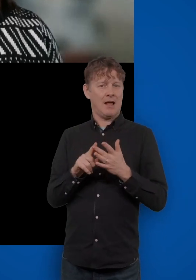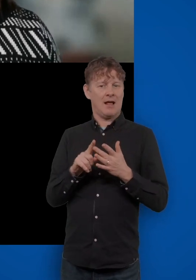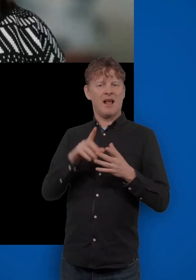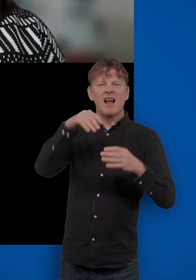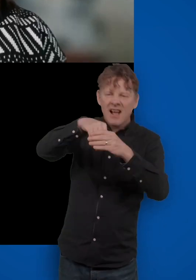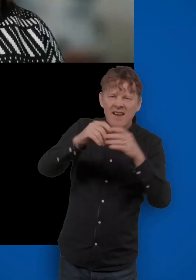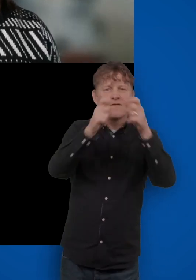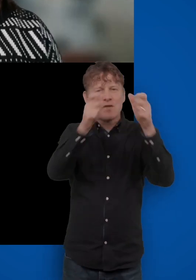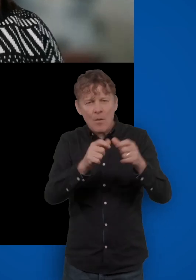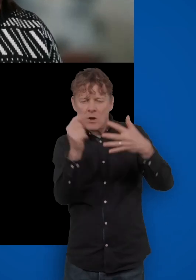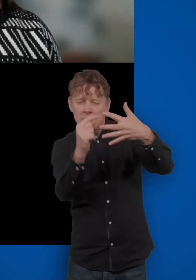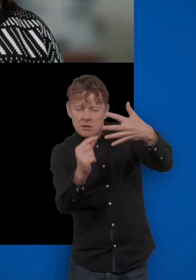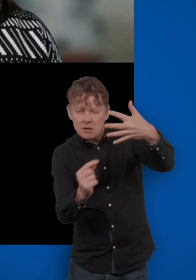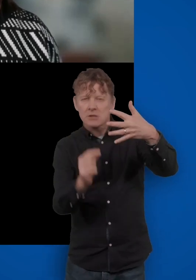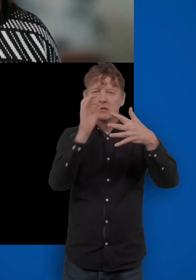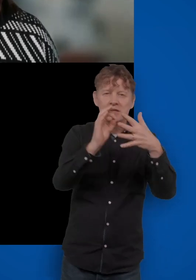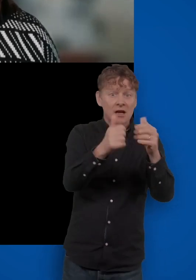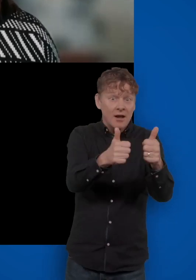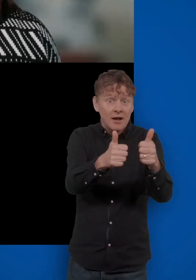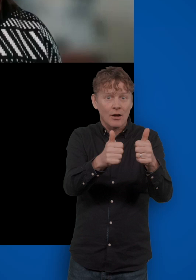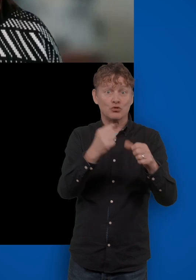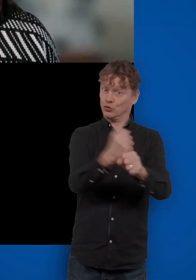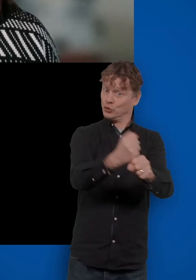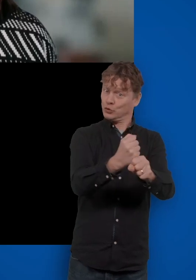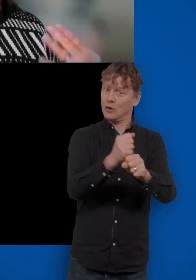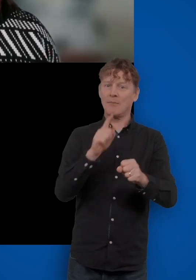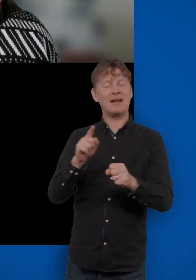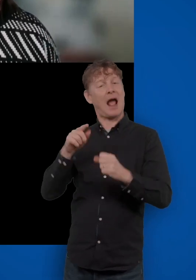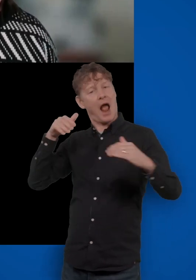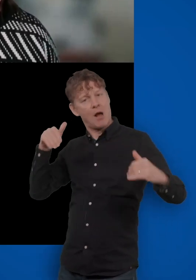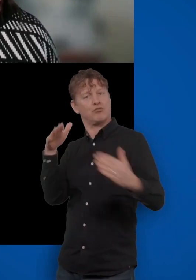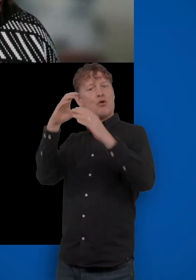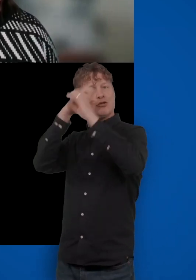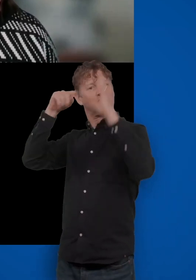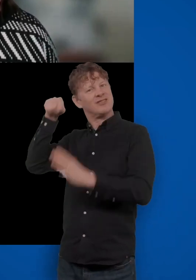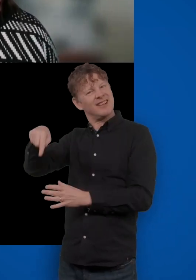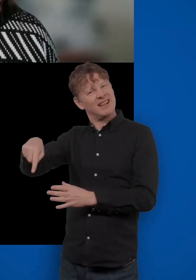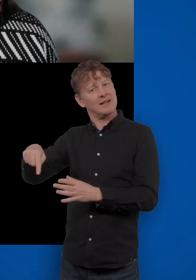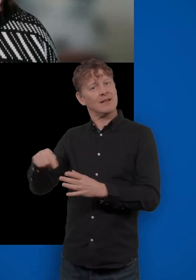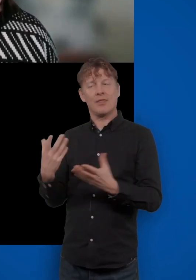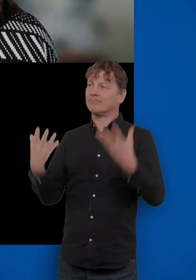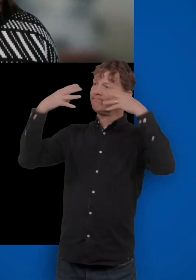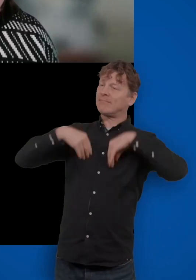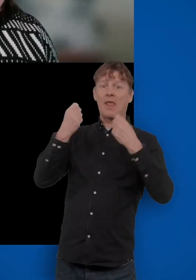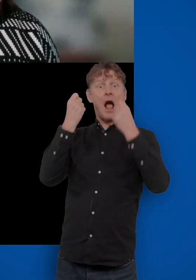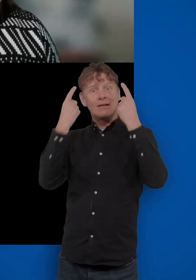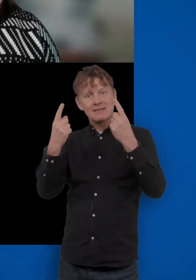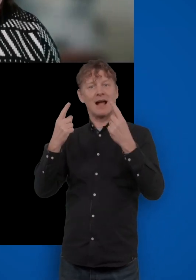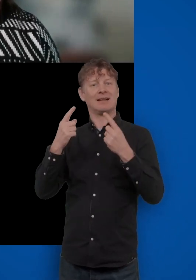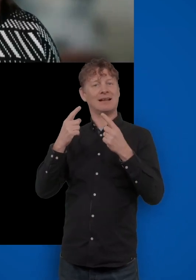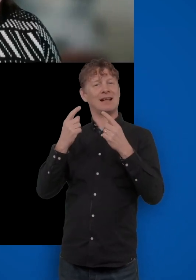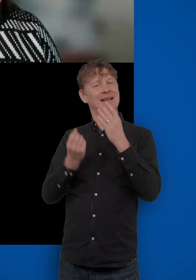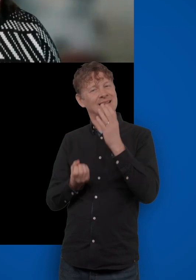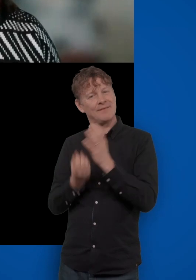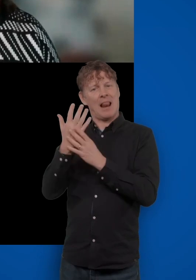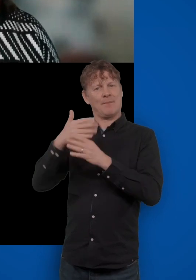are the things in the framework that we need to do. It's that approach to it and the understanding and developing